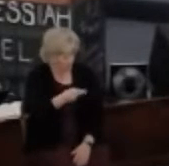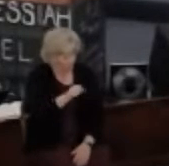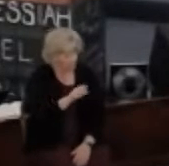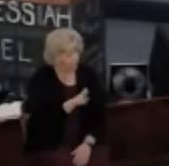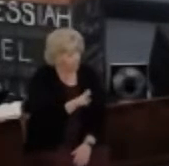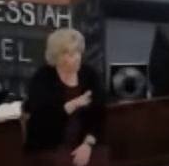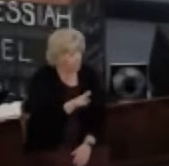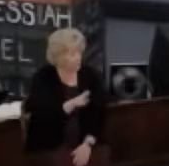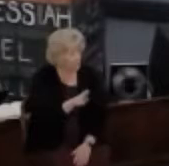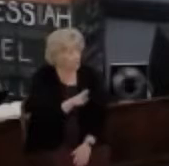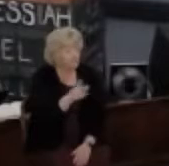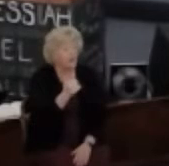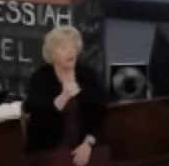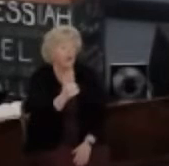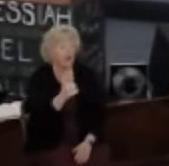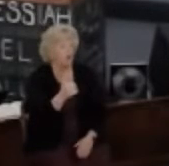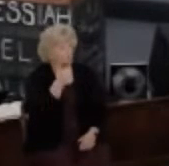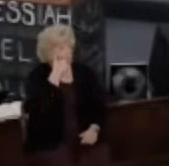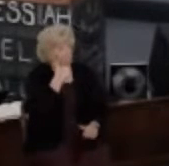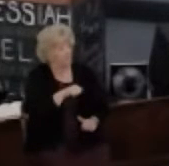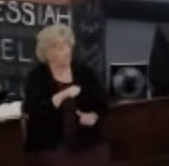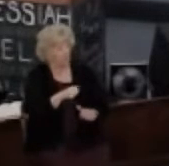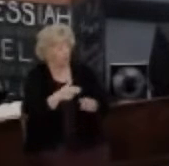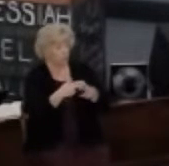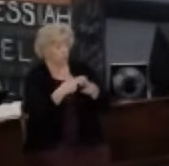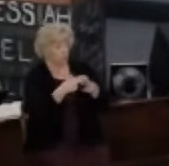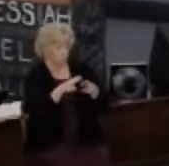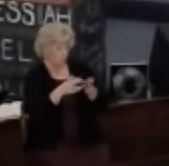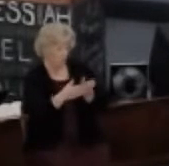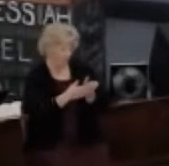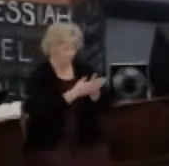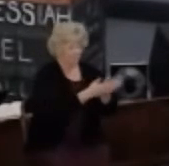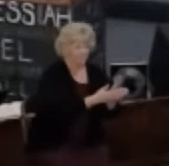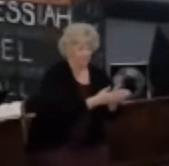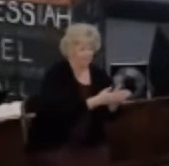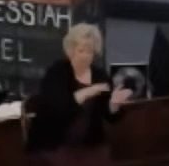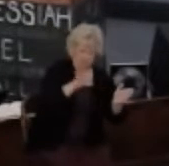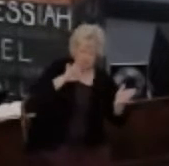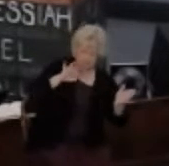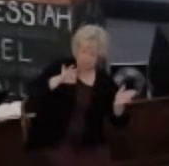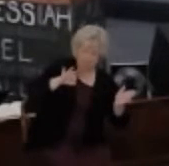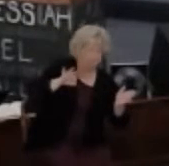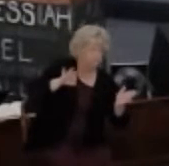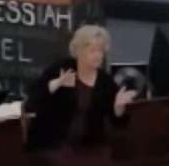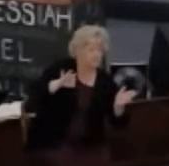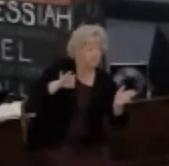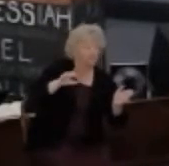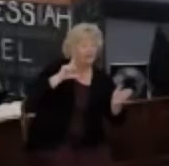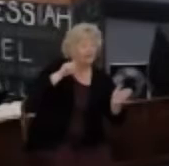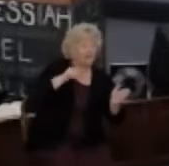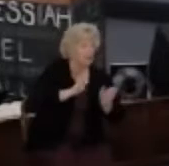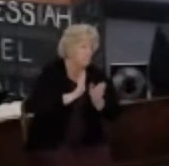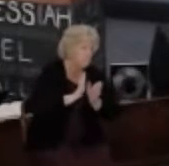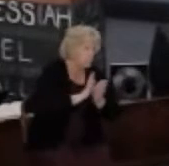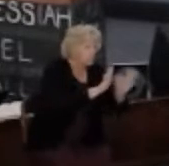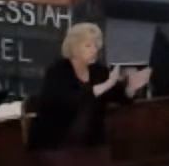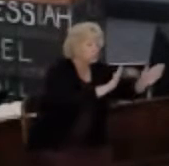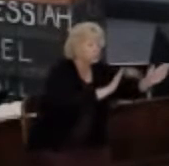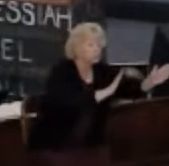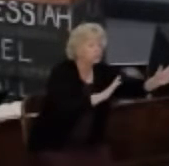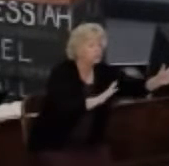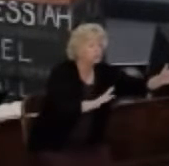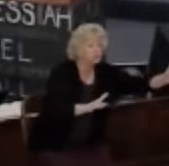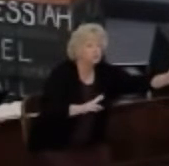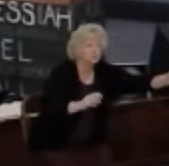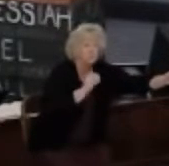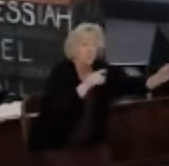to do. Push out from shore. Take a step off of the beach. Push the boat out just a little. I